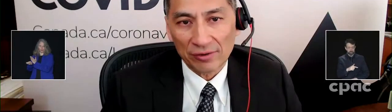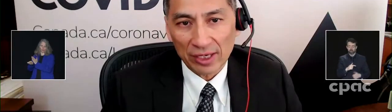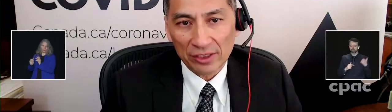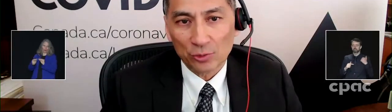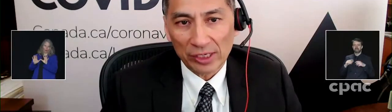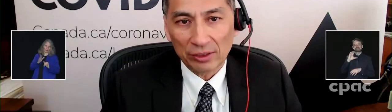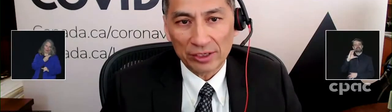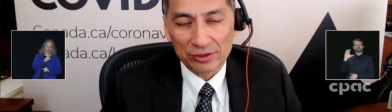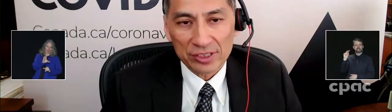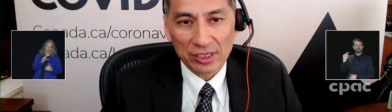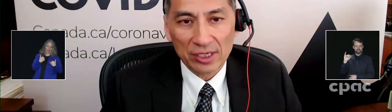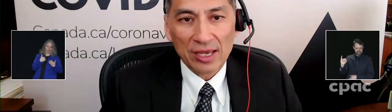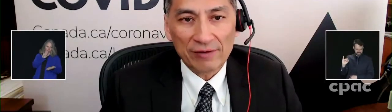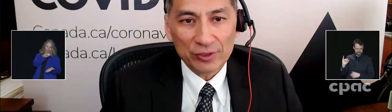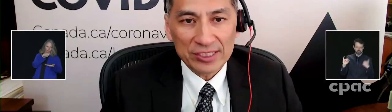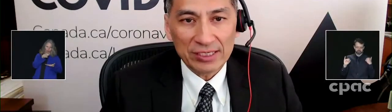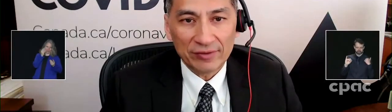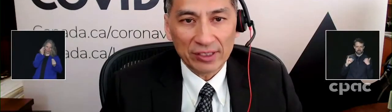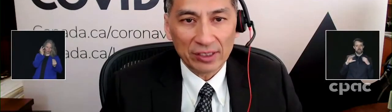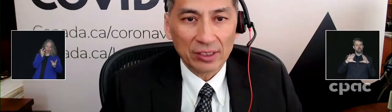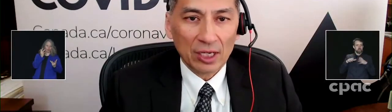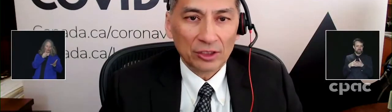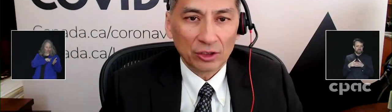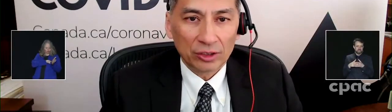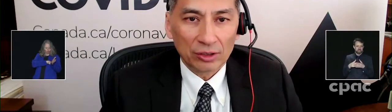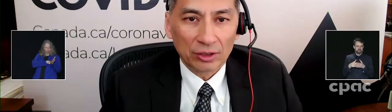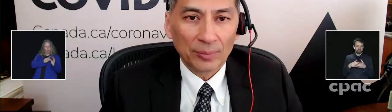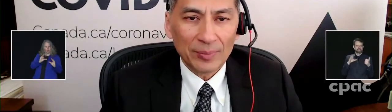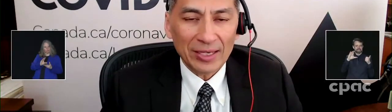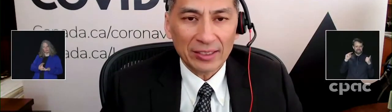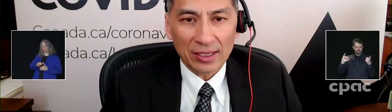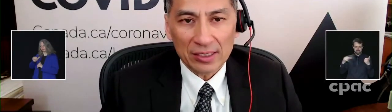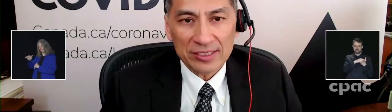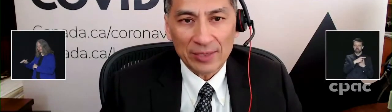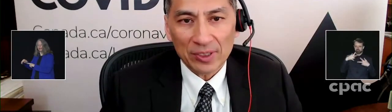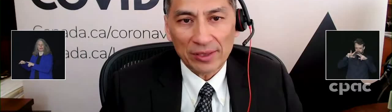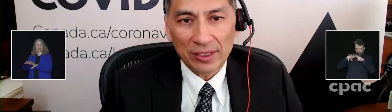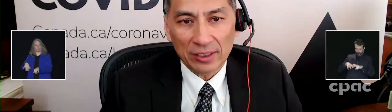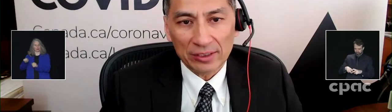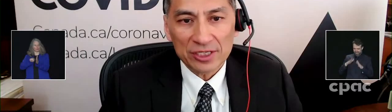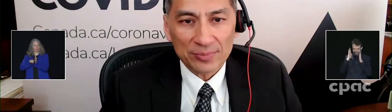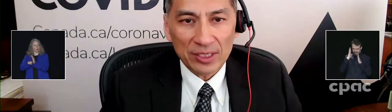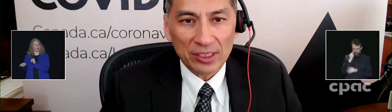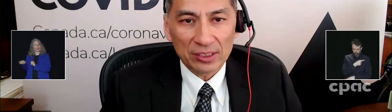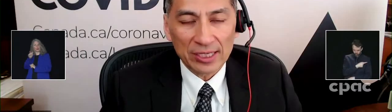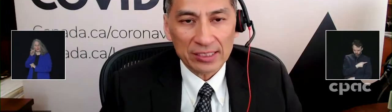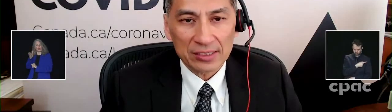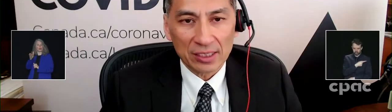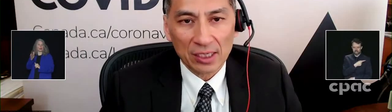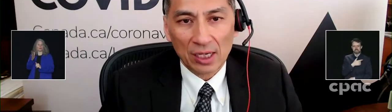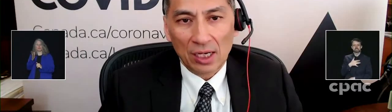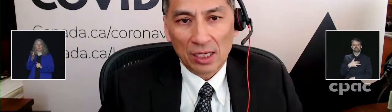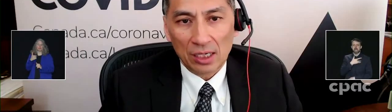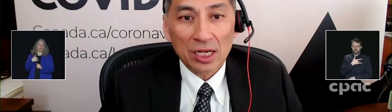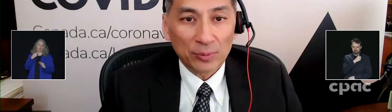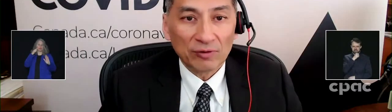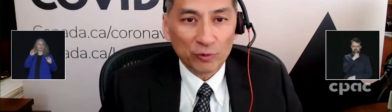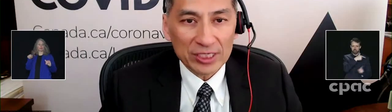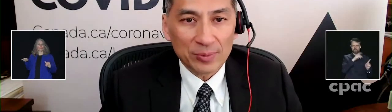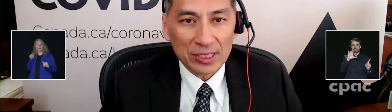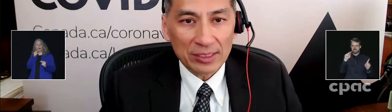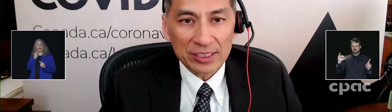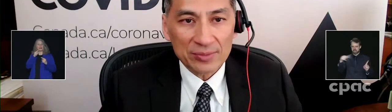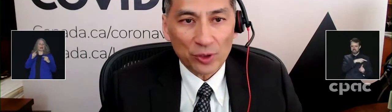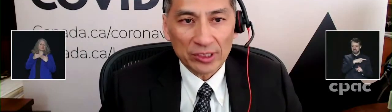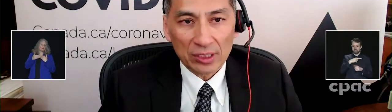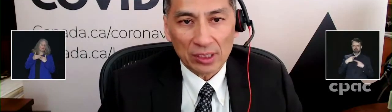obviously our Health Canada regulators have received, and they'll be making a statement, I think, I anticipate in the next couple